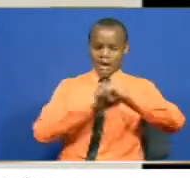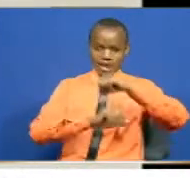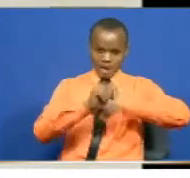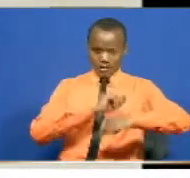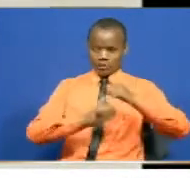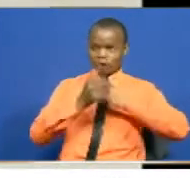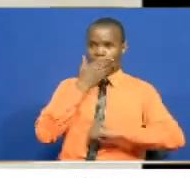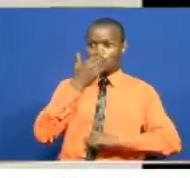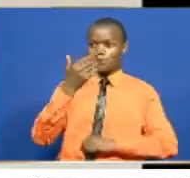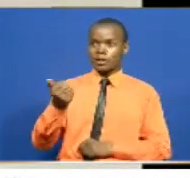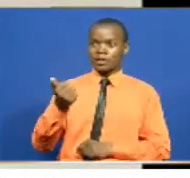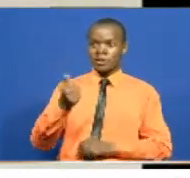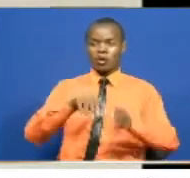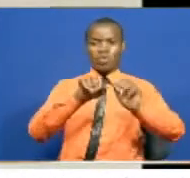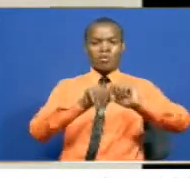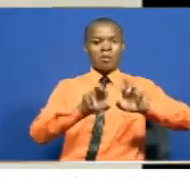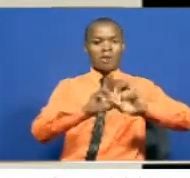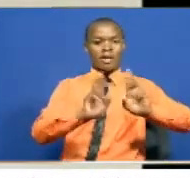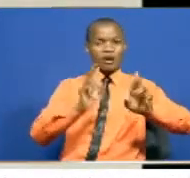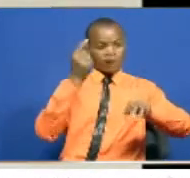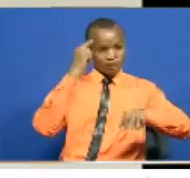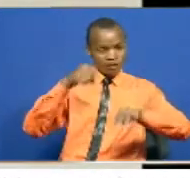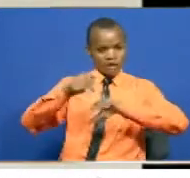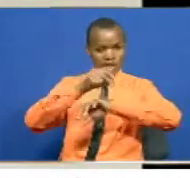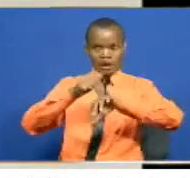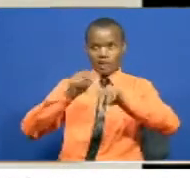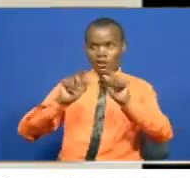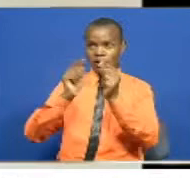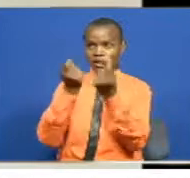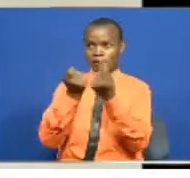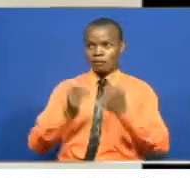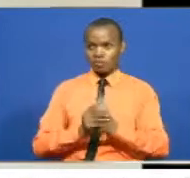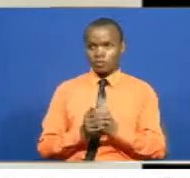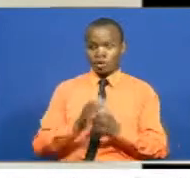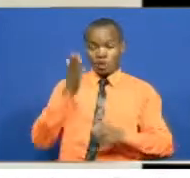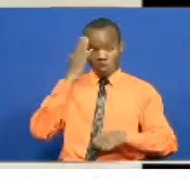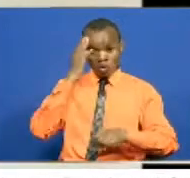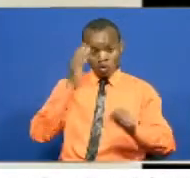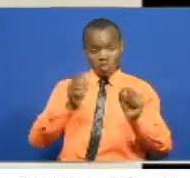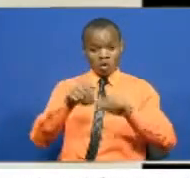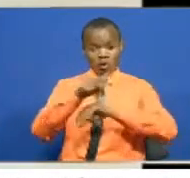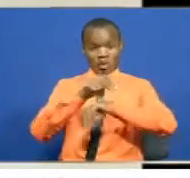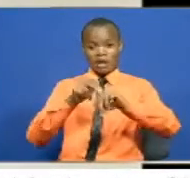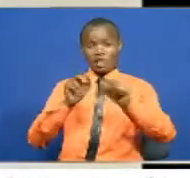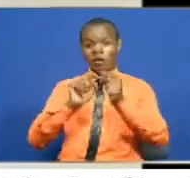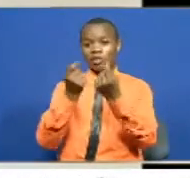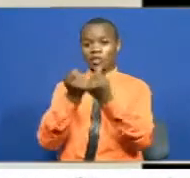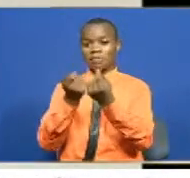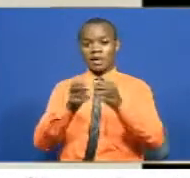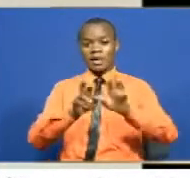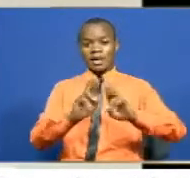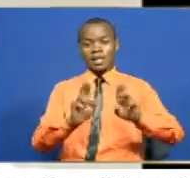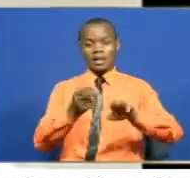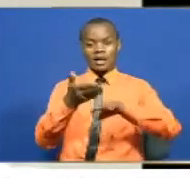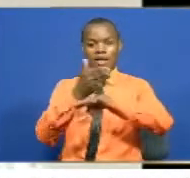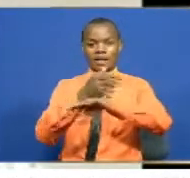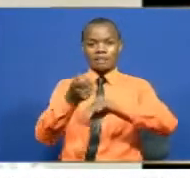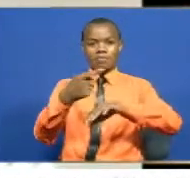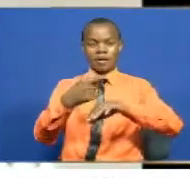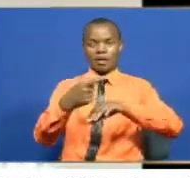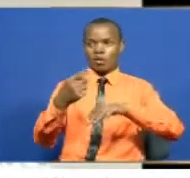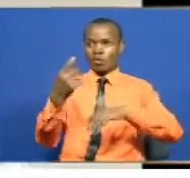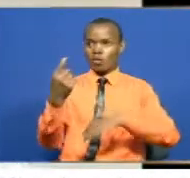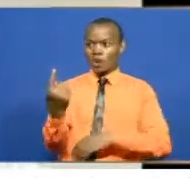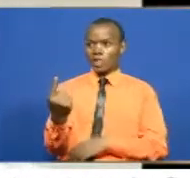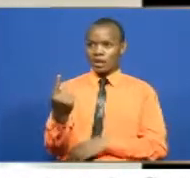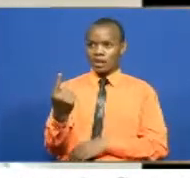to prepare the national team. I know that the national team started to work last month, January, and I think